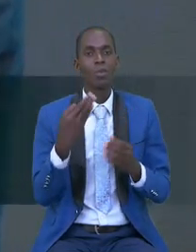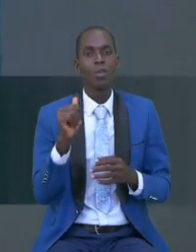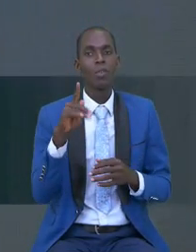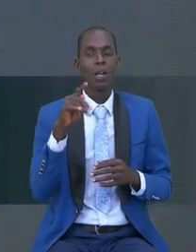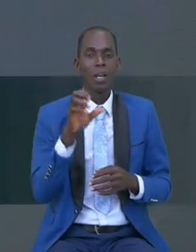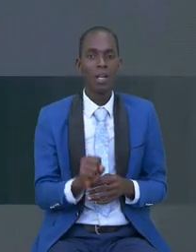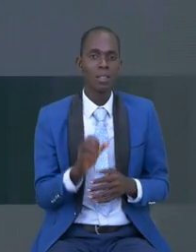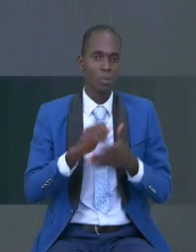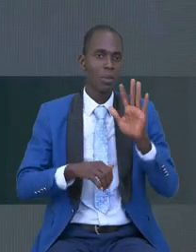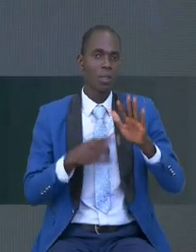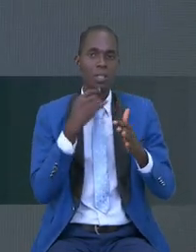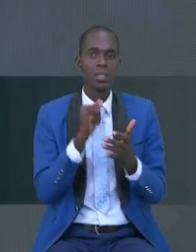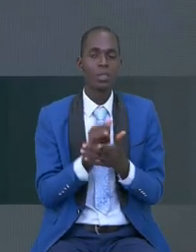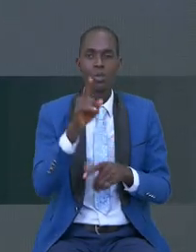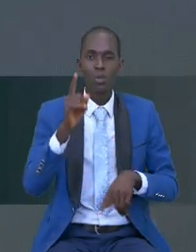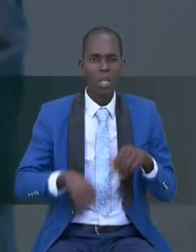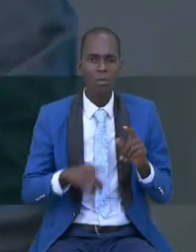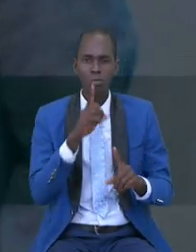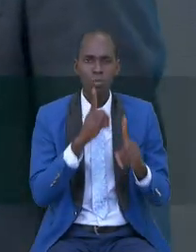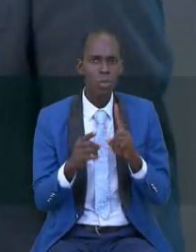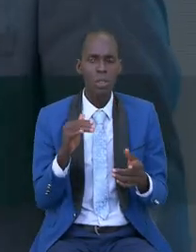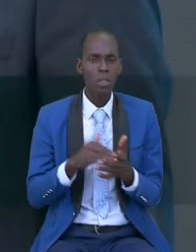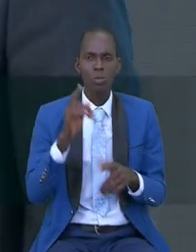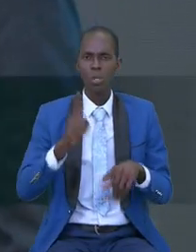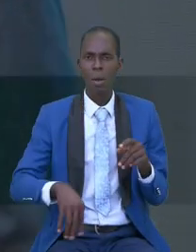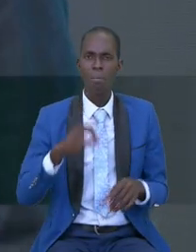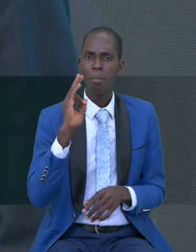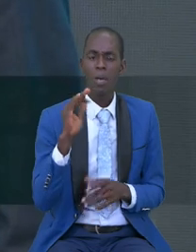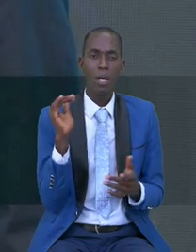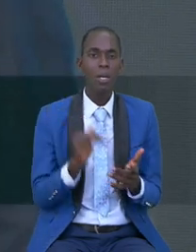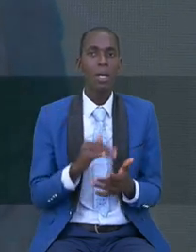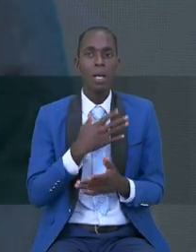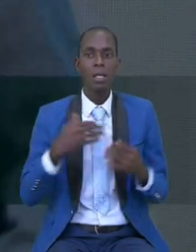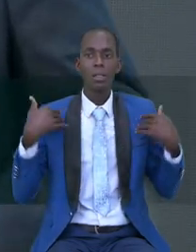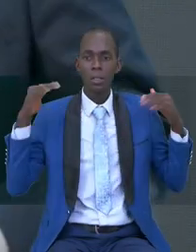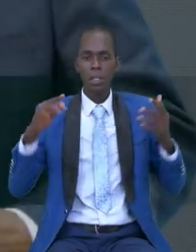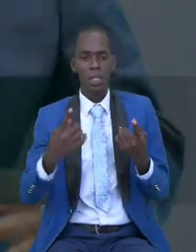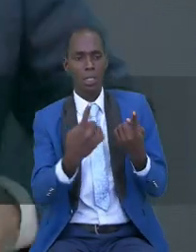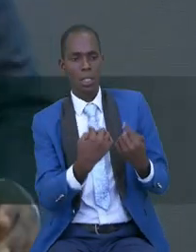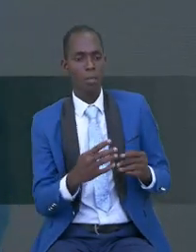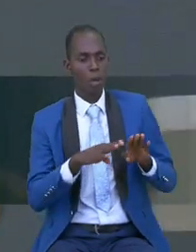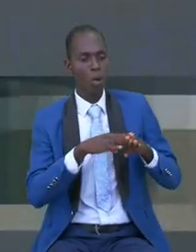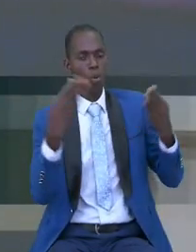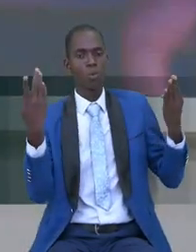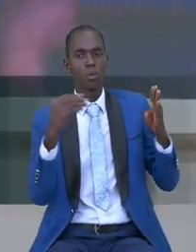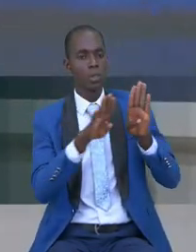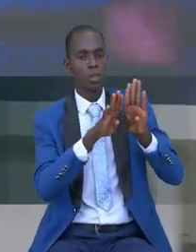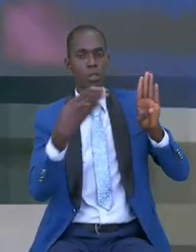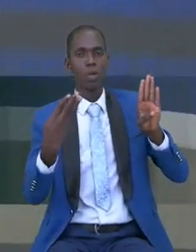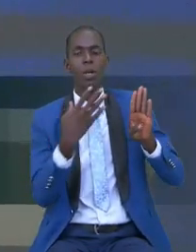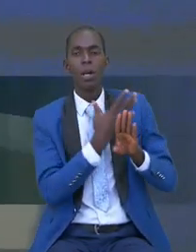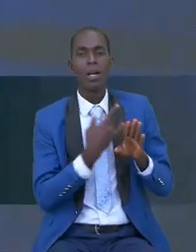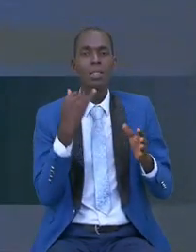said, you cannot talk again and you cannot preach again. And the angel came and opened the door and he said,